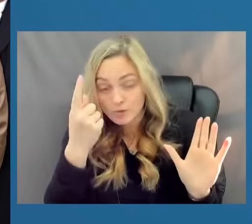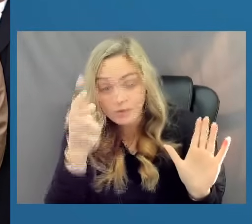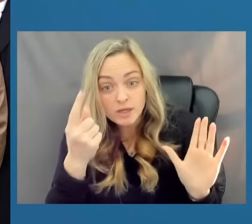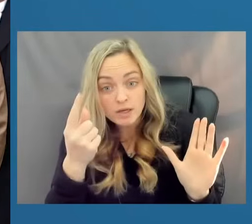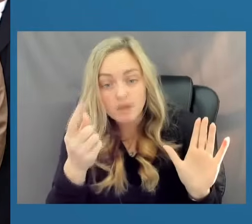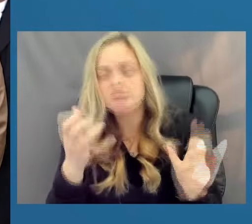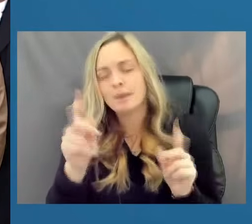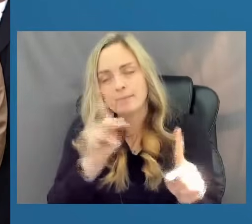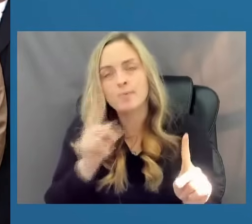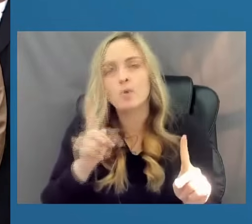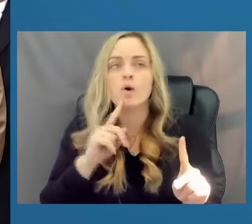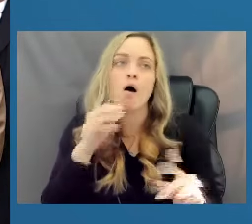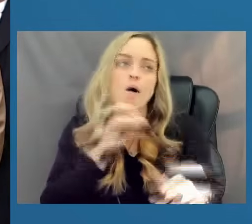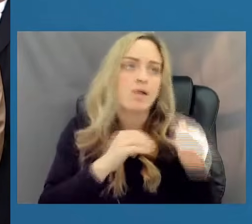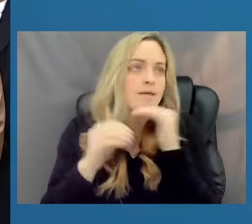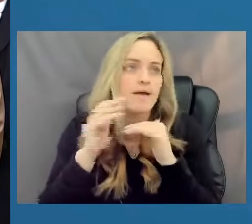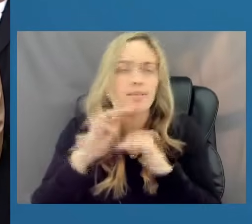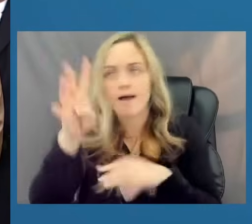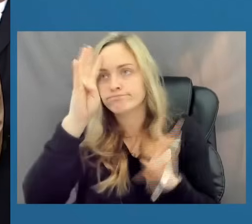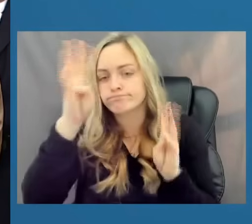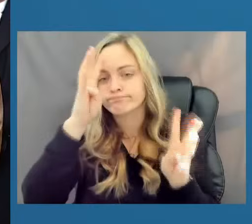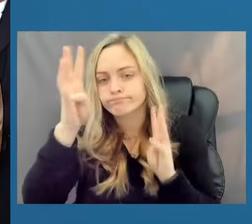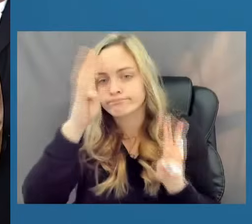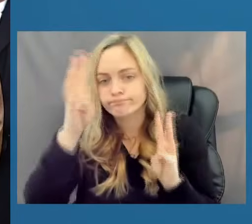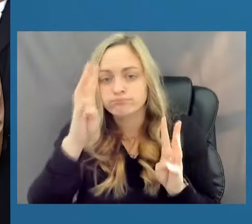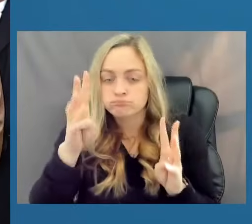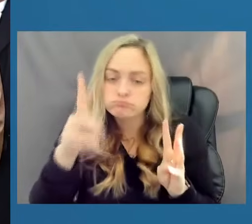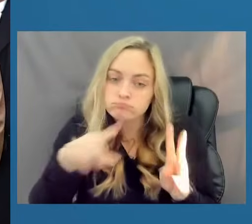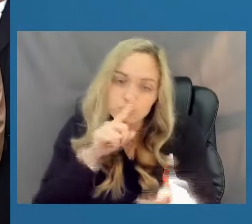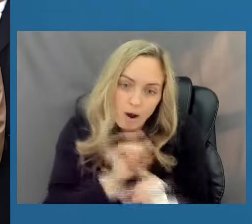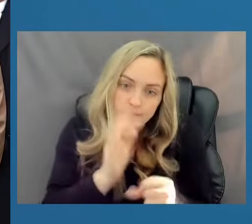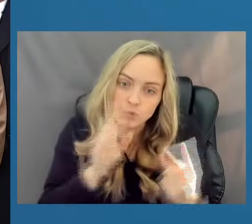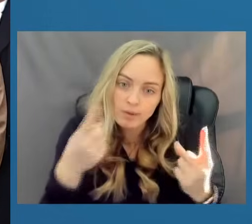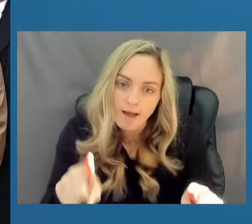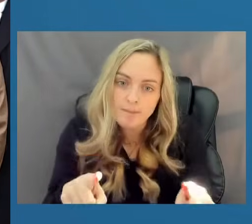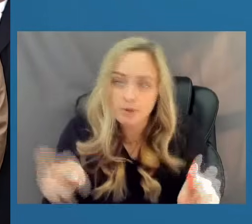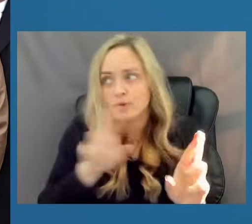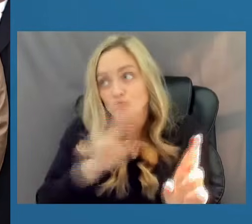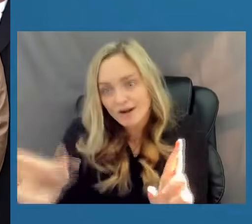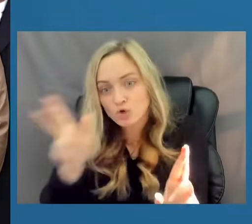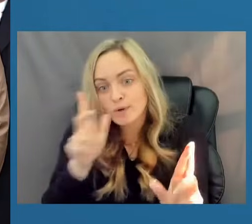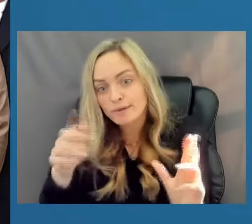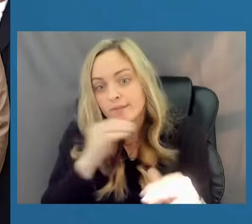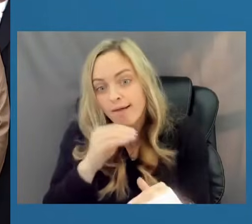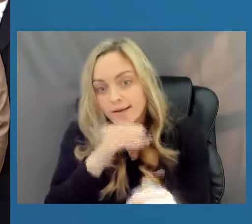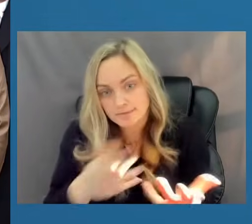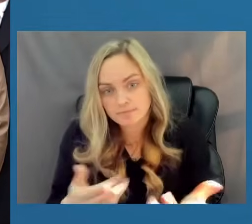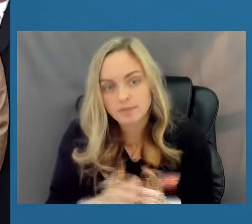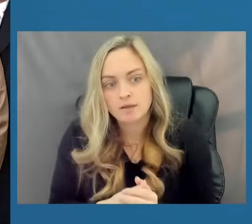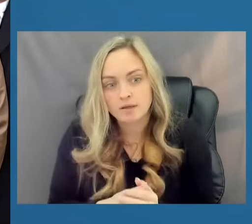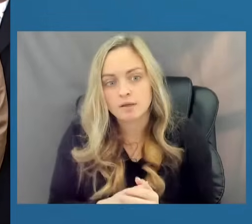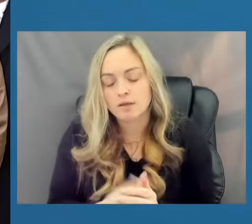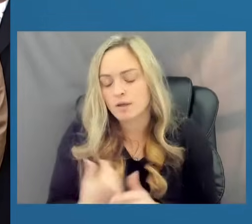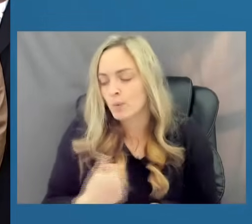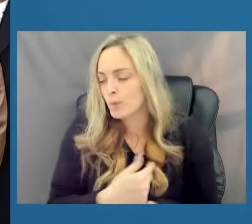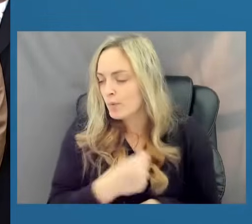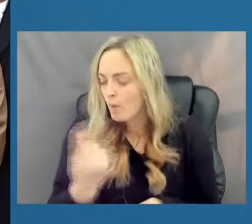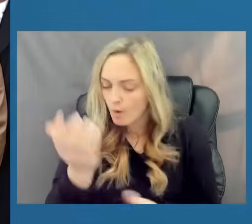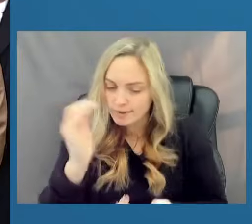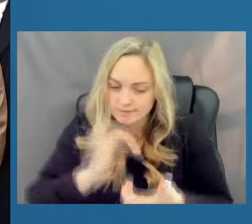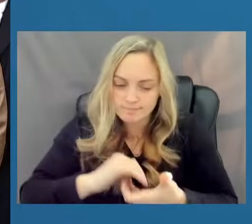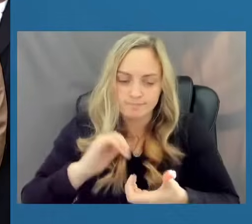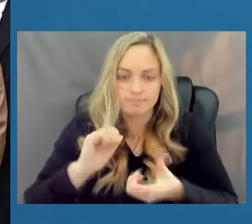lie about what I'm saying right now, and you can count on this. Be ready for the lies. We will always cooperate with